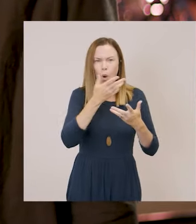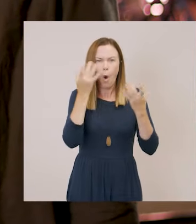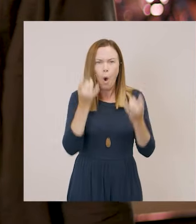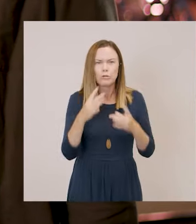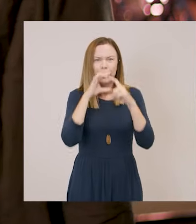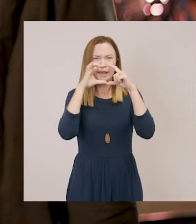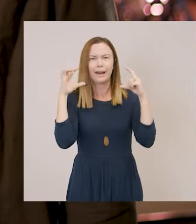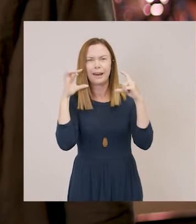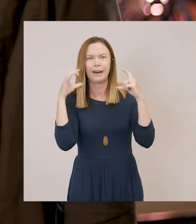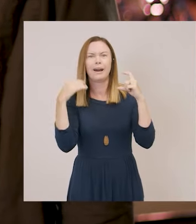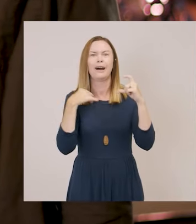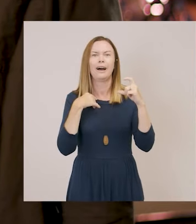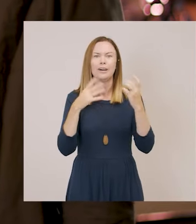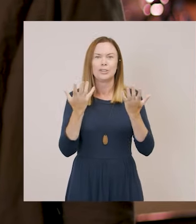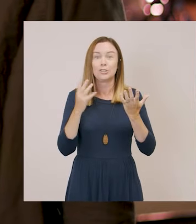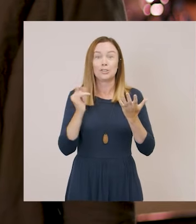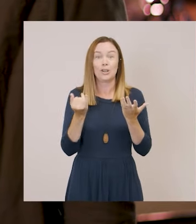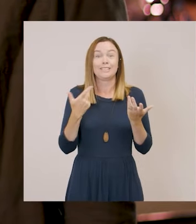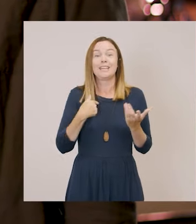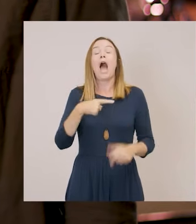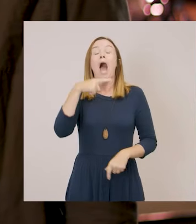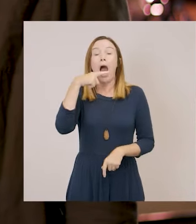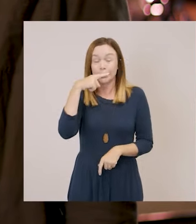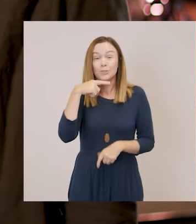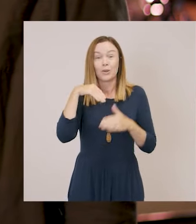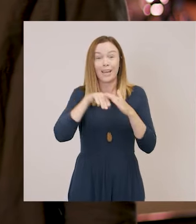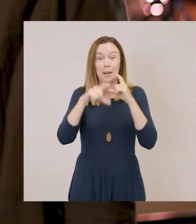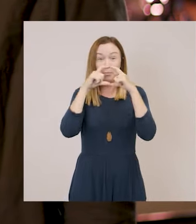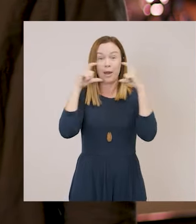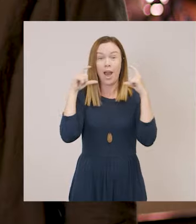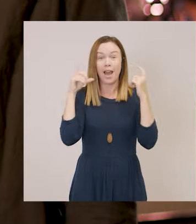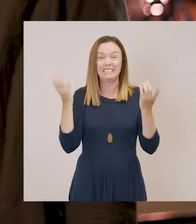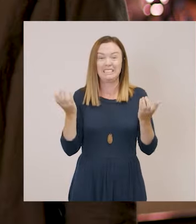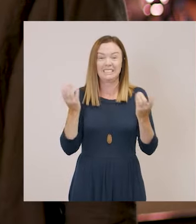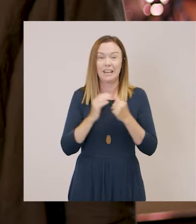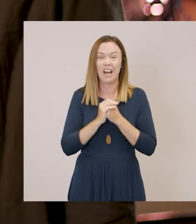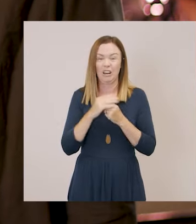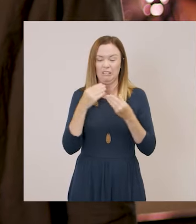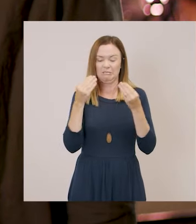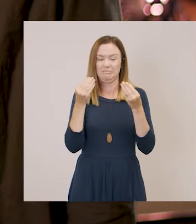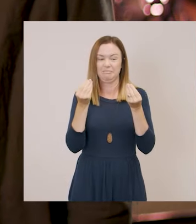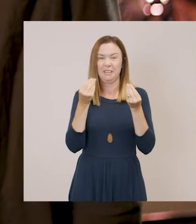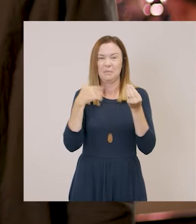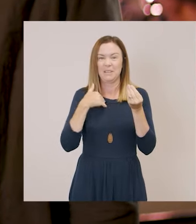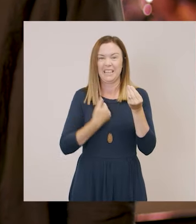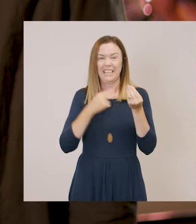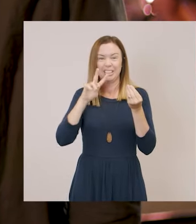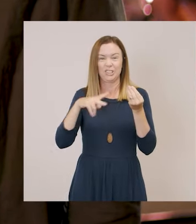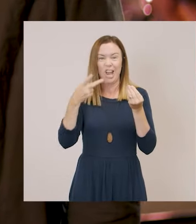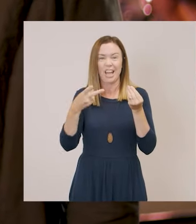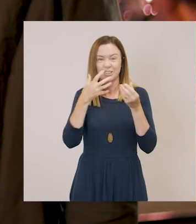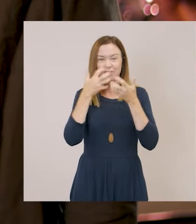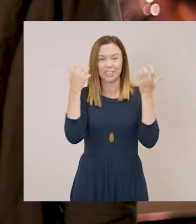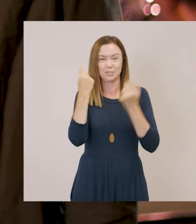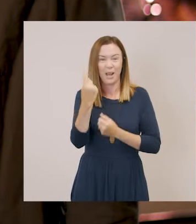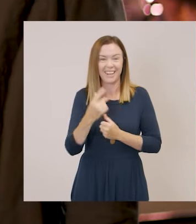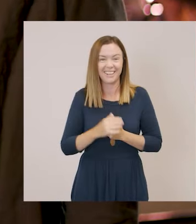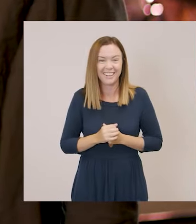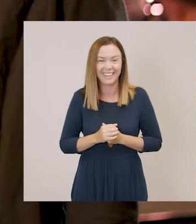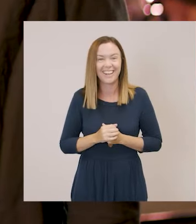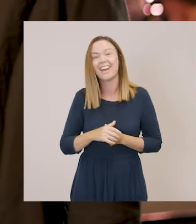was obviously already covered by the mask. So I just like sneezed in the mask and then was like, yeah, I think I should probably change this. And you know what